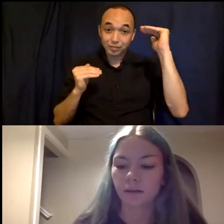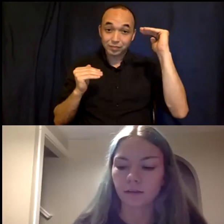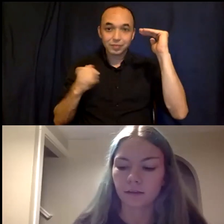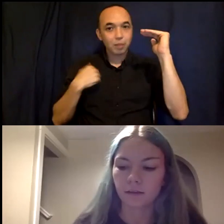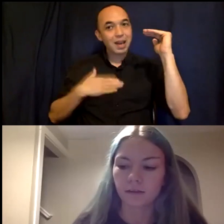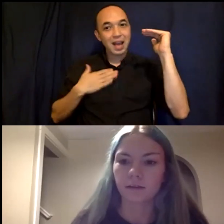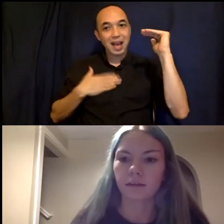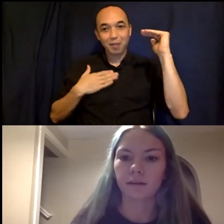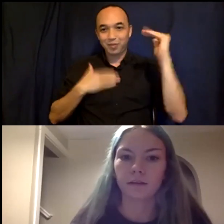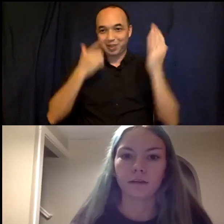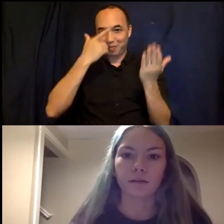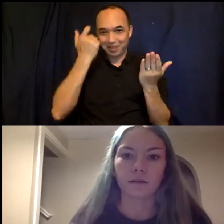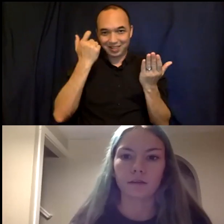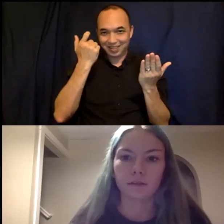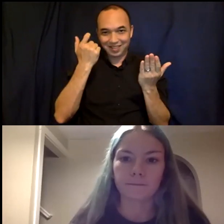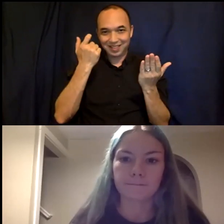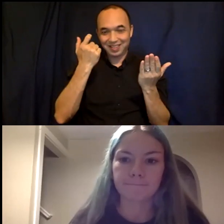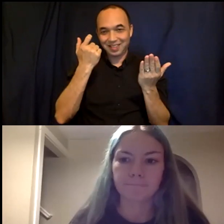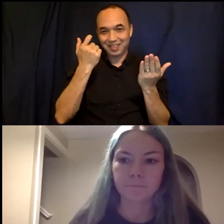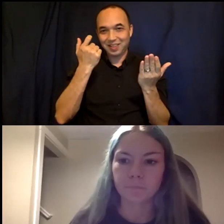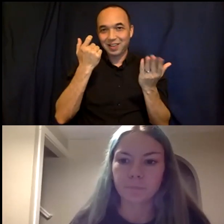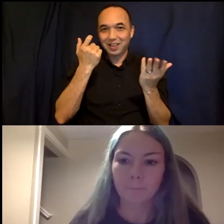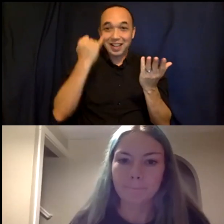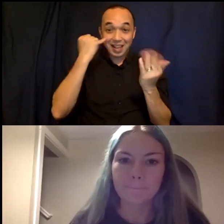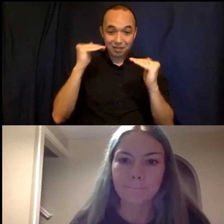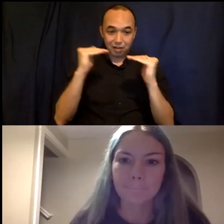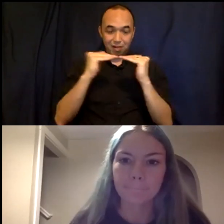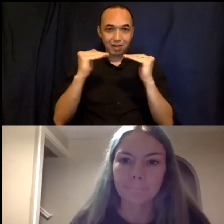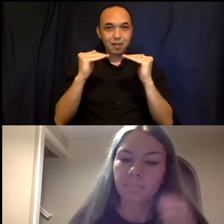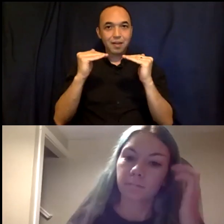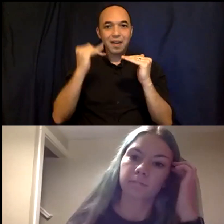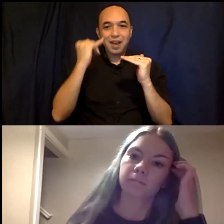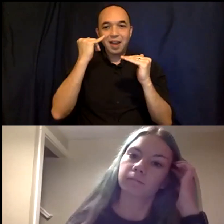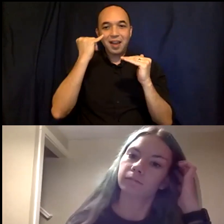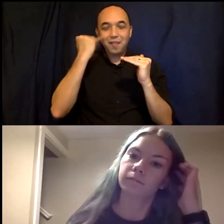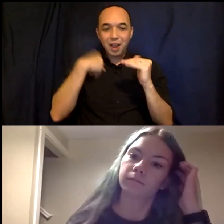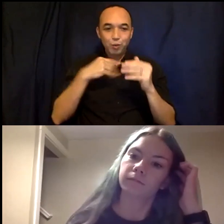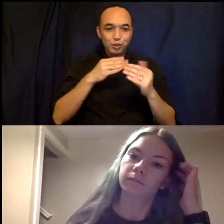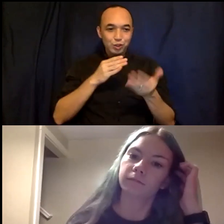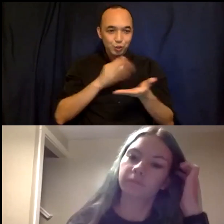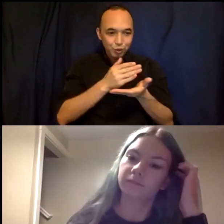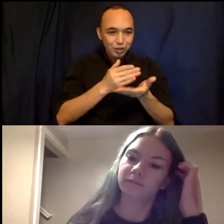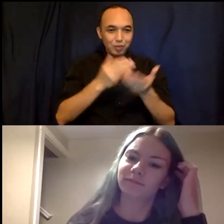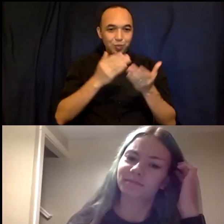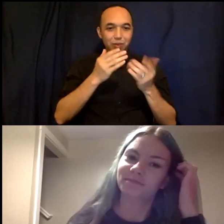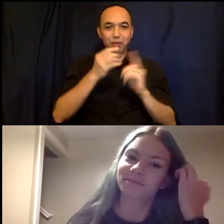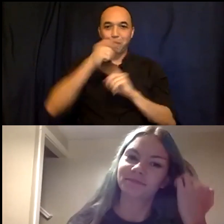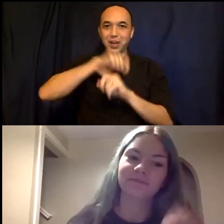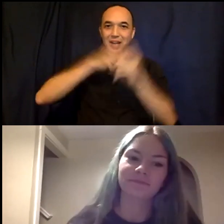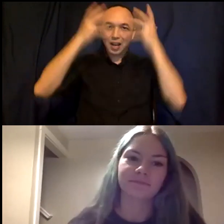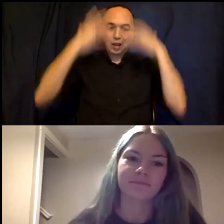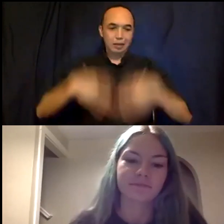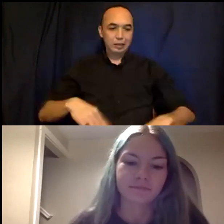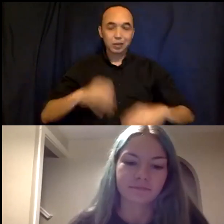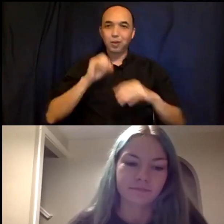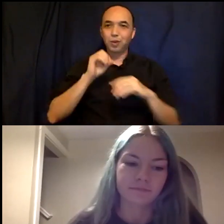been very difficult to cook in my banana or my pickle costume. So I'm